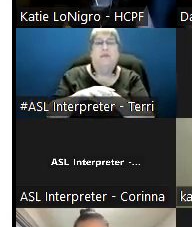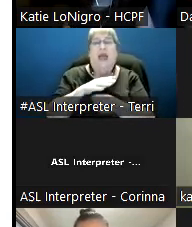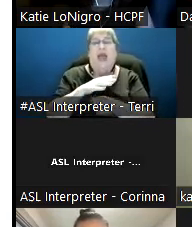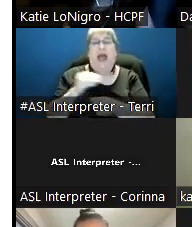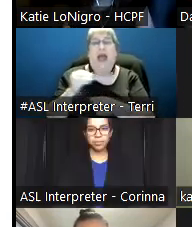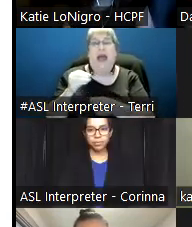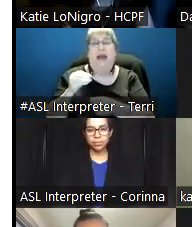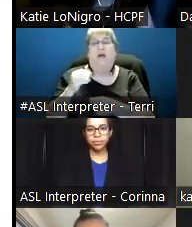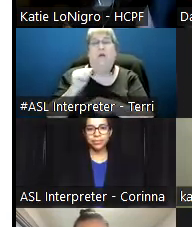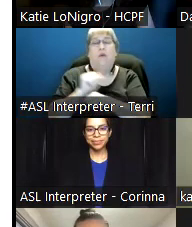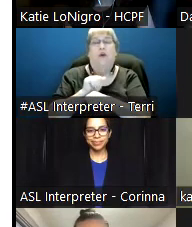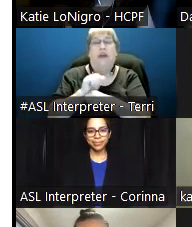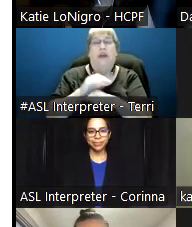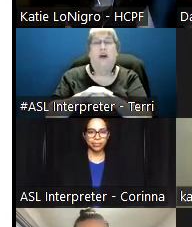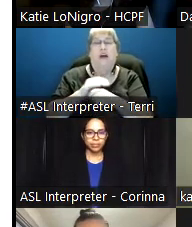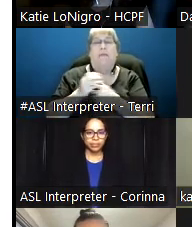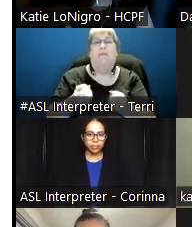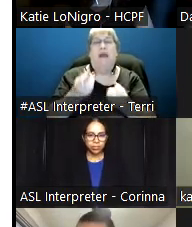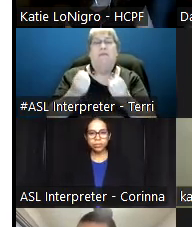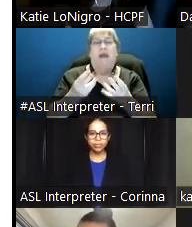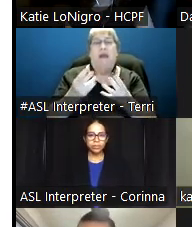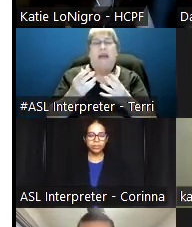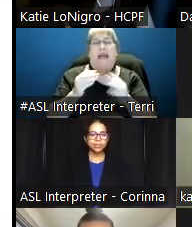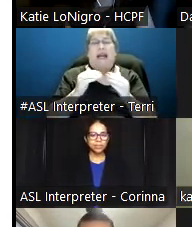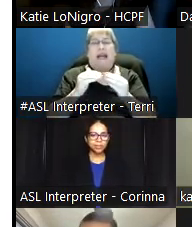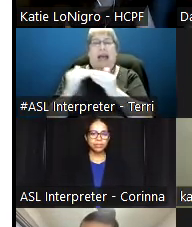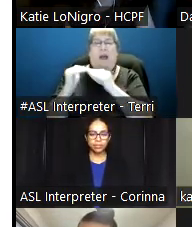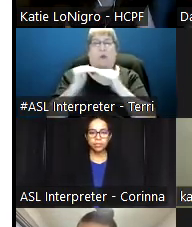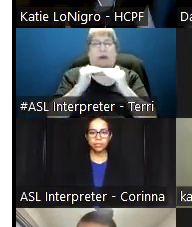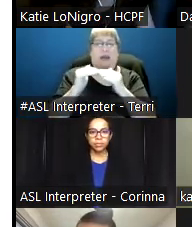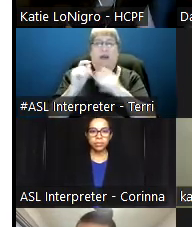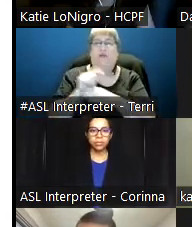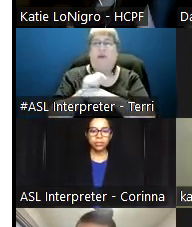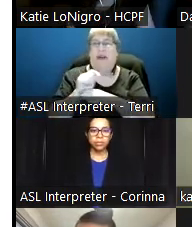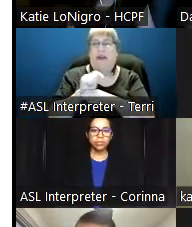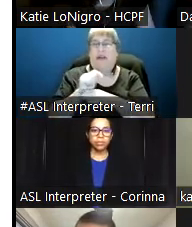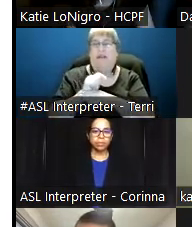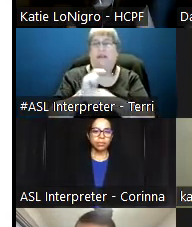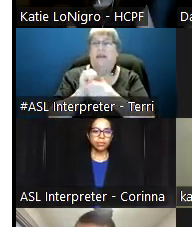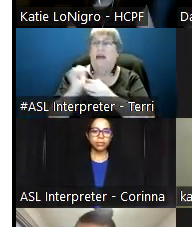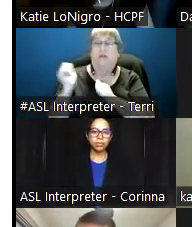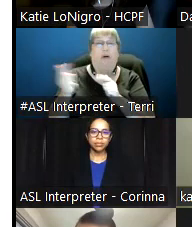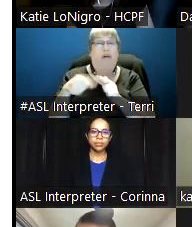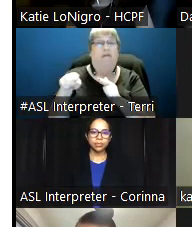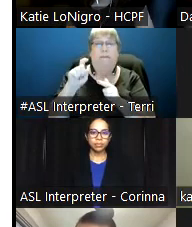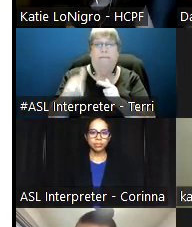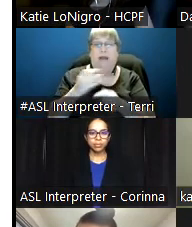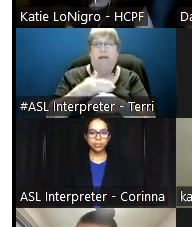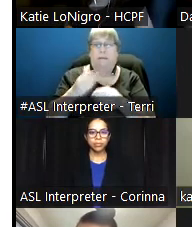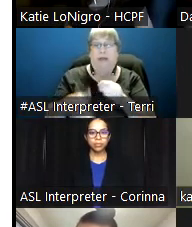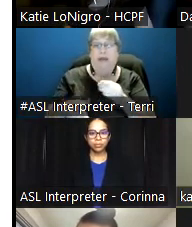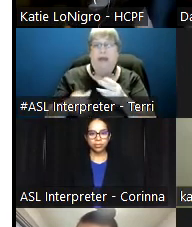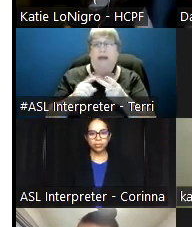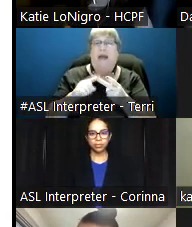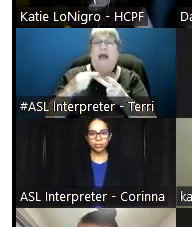number of health equity trainings that these regional accountable entities would be required to complete. And then we would require